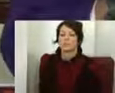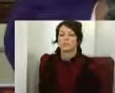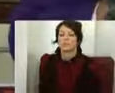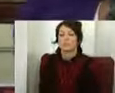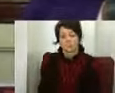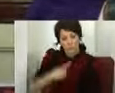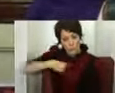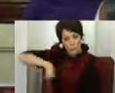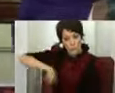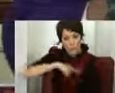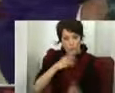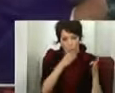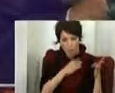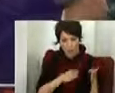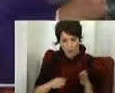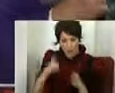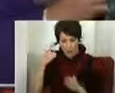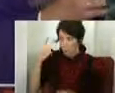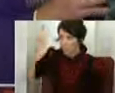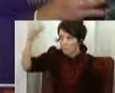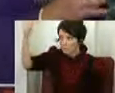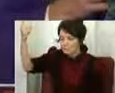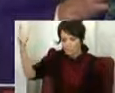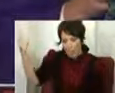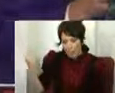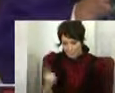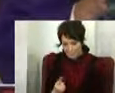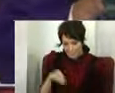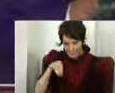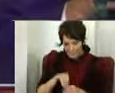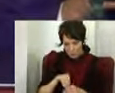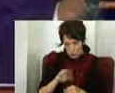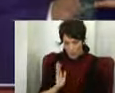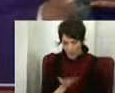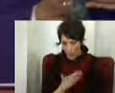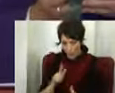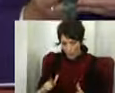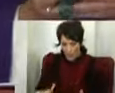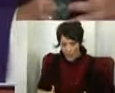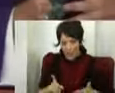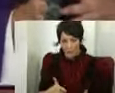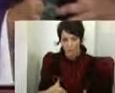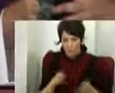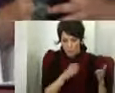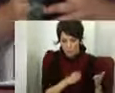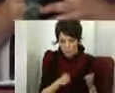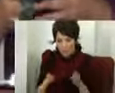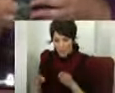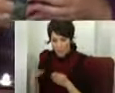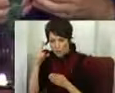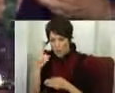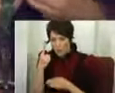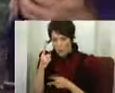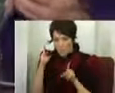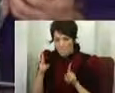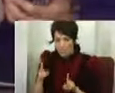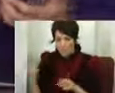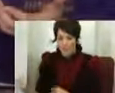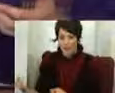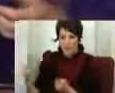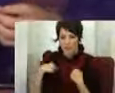As we prepare for the one who is coming into our lives, as we prepare for the one who is coming to